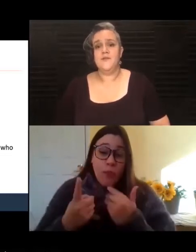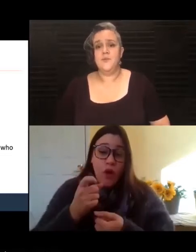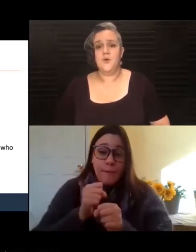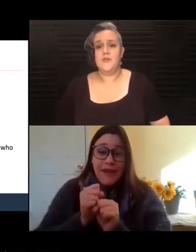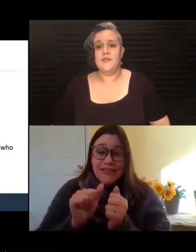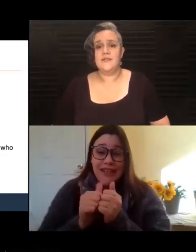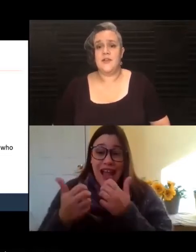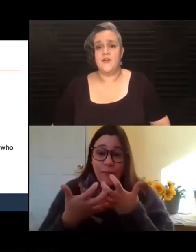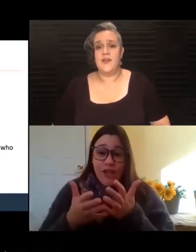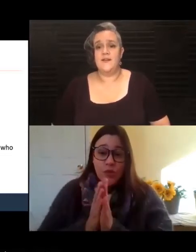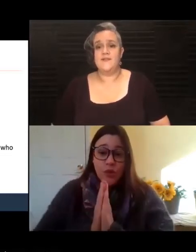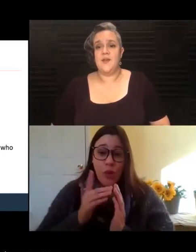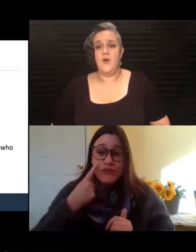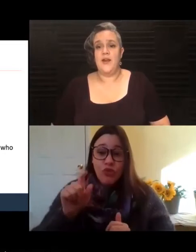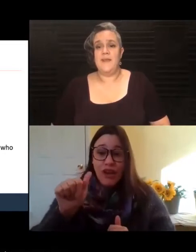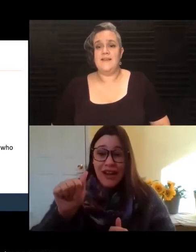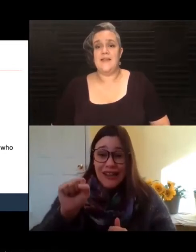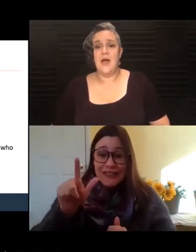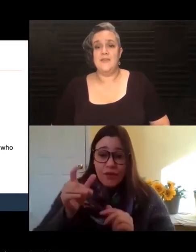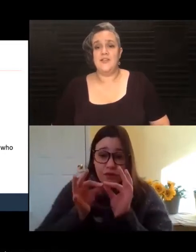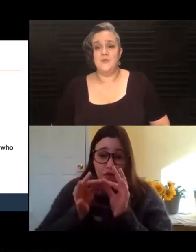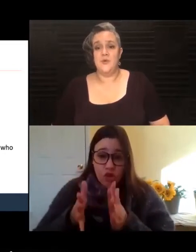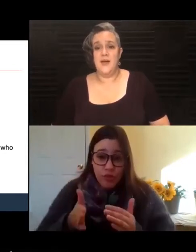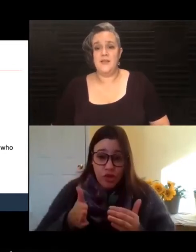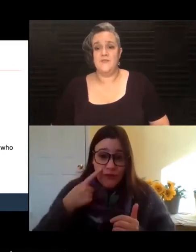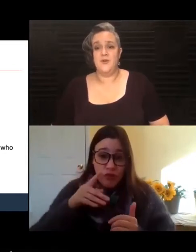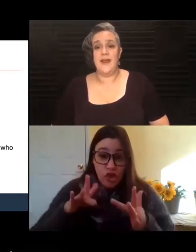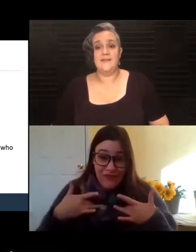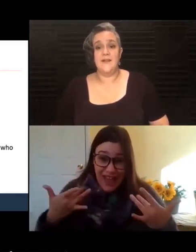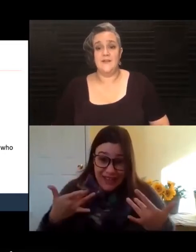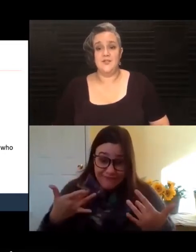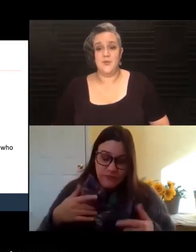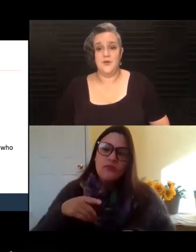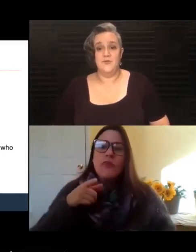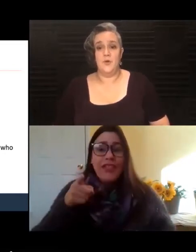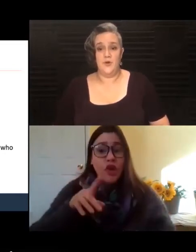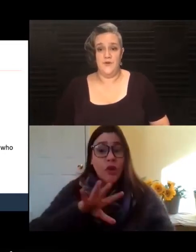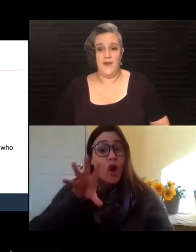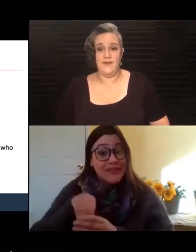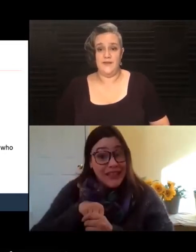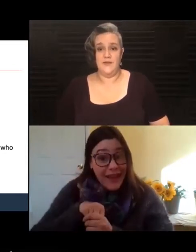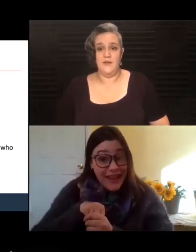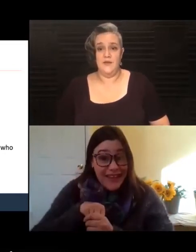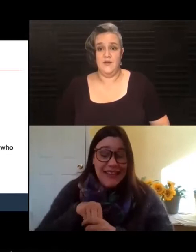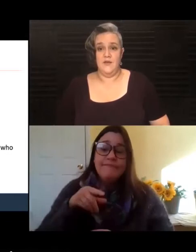It's also important to consider that if someone makes an accommodation request for an ASL interpreter for your